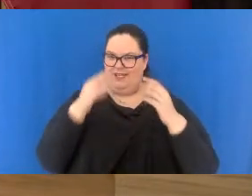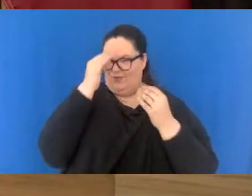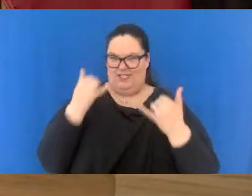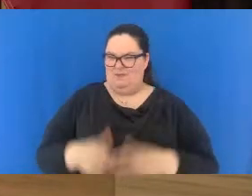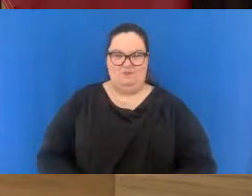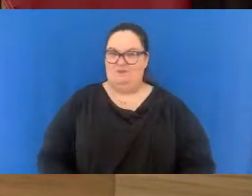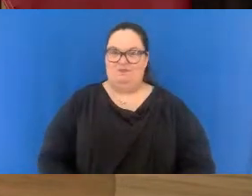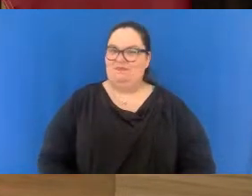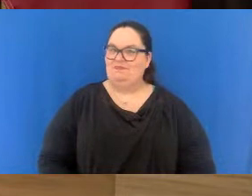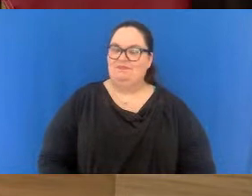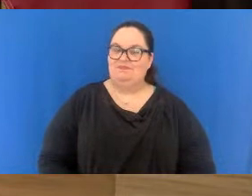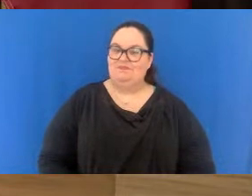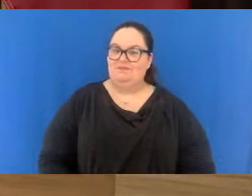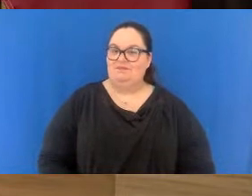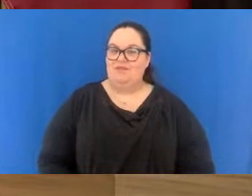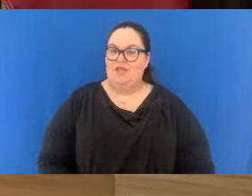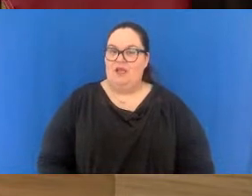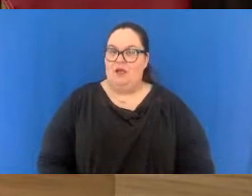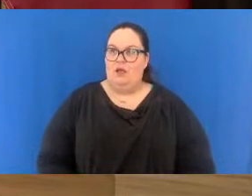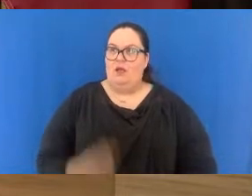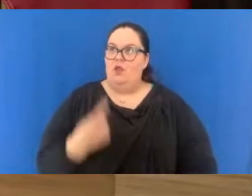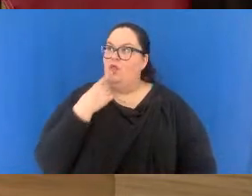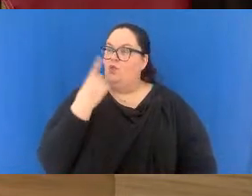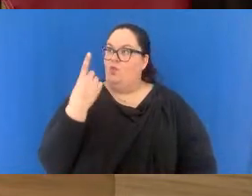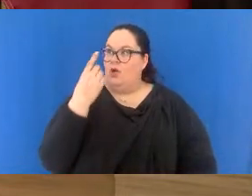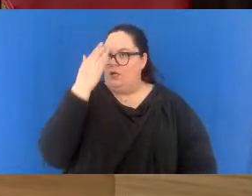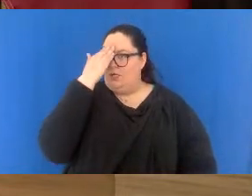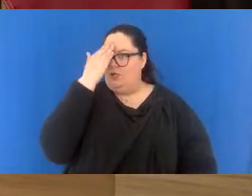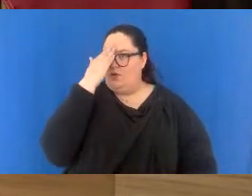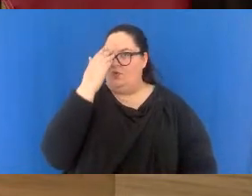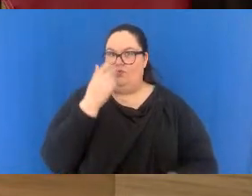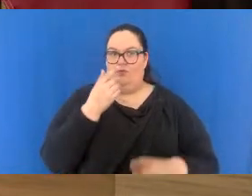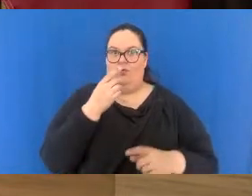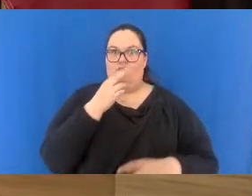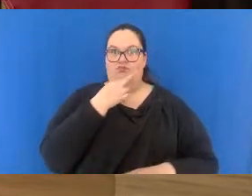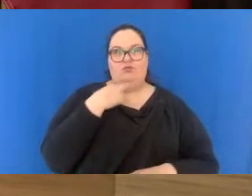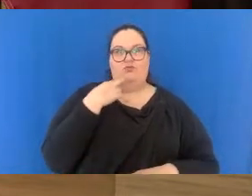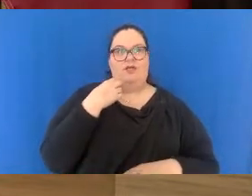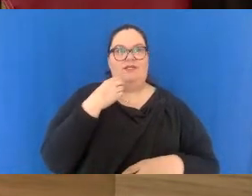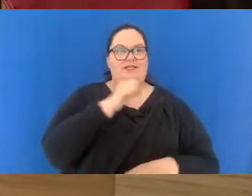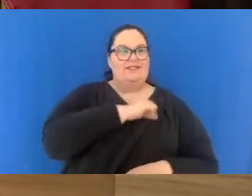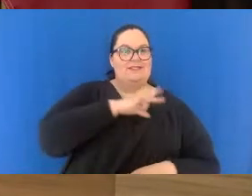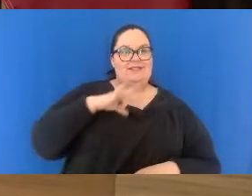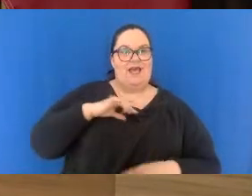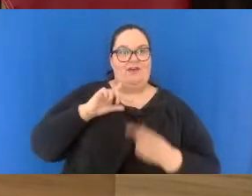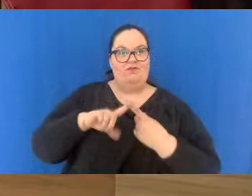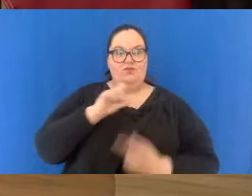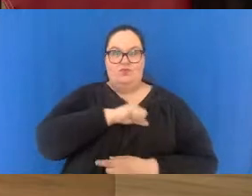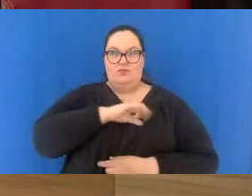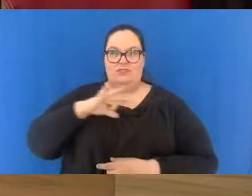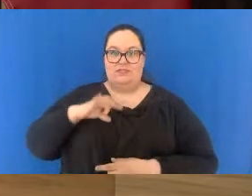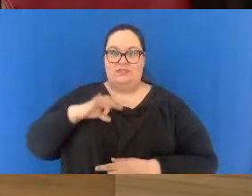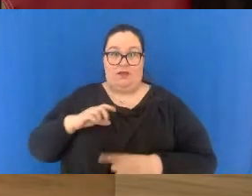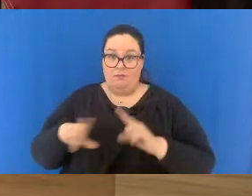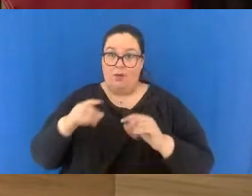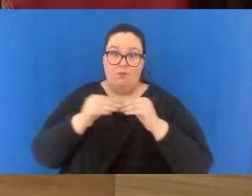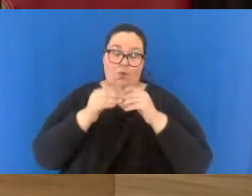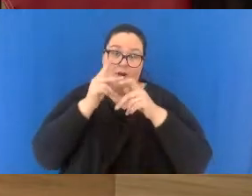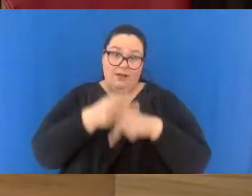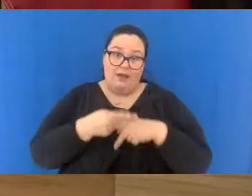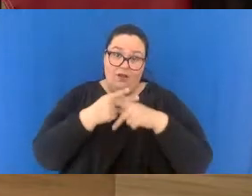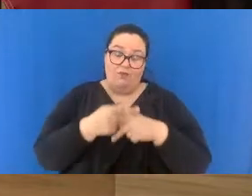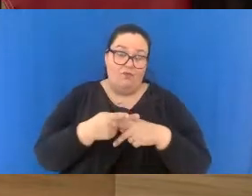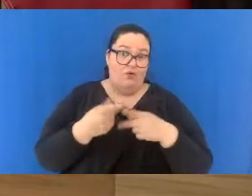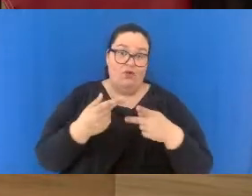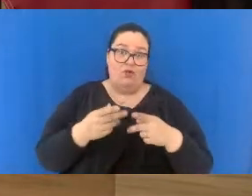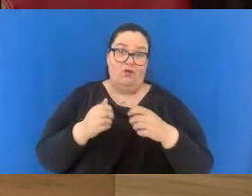again, other than the transmission that I was aware of happened between staff. But definitely, the more cautious that people can be right now with these variants,